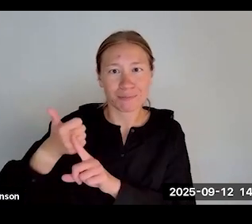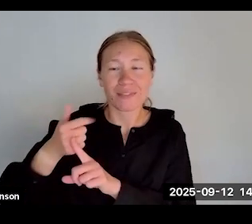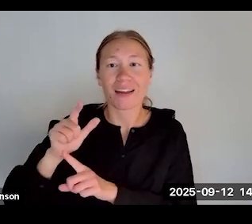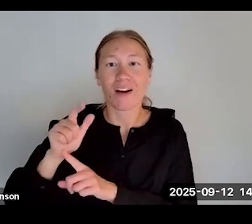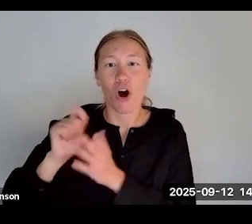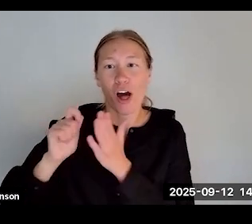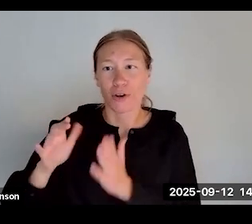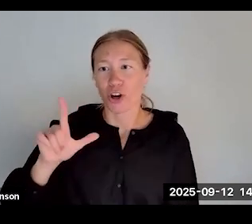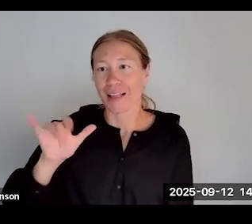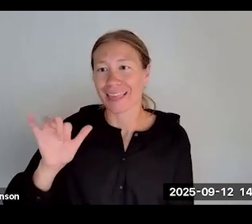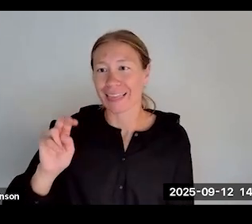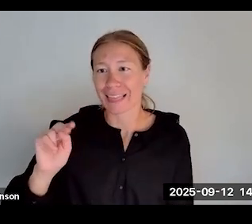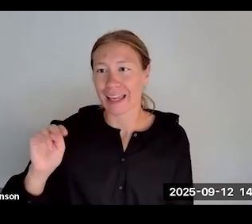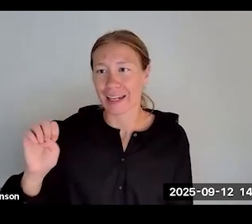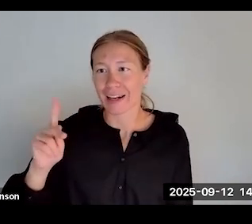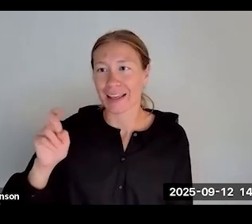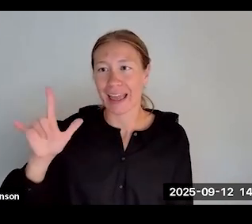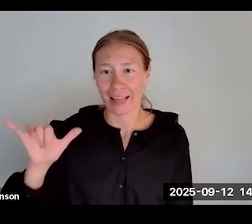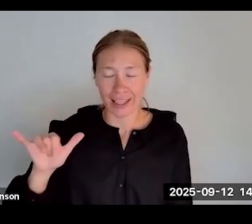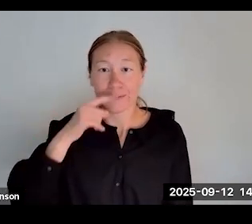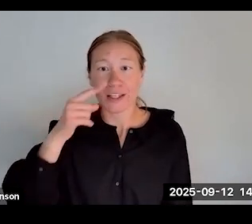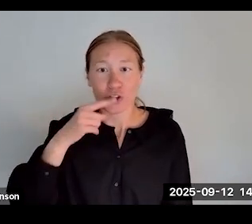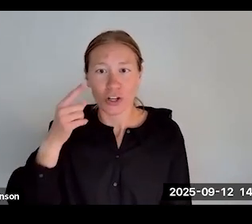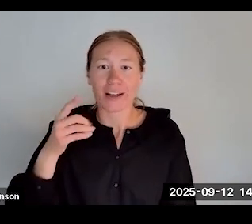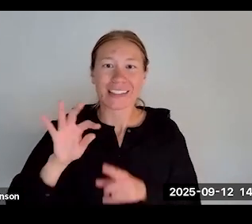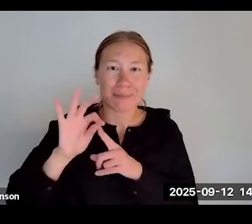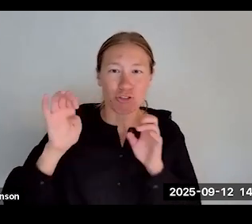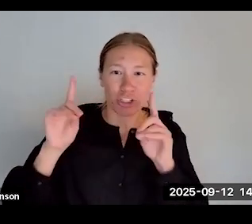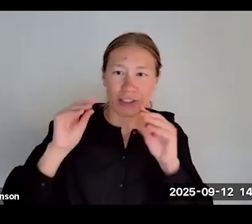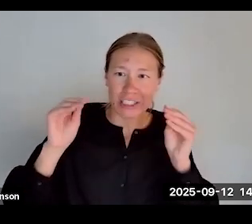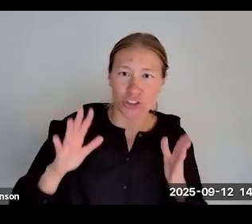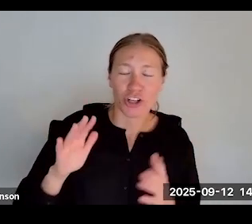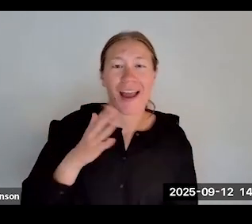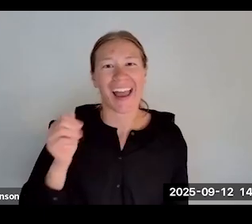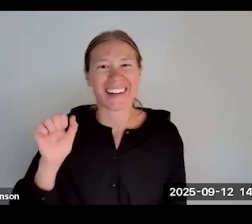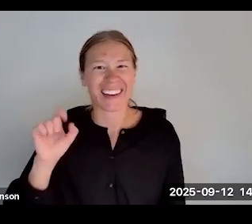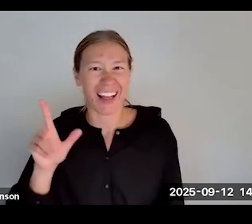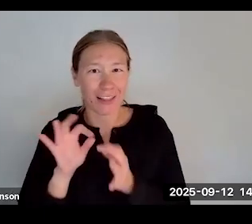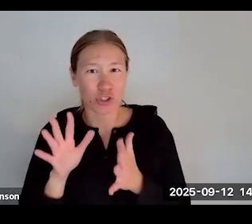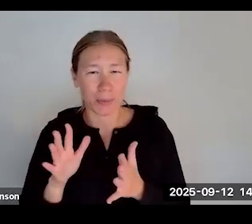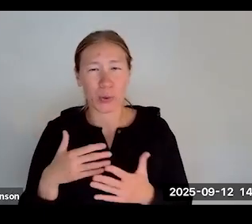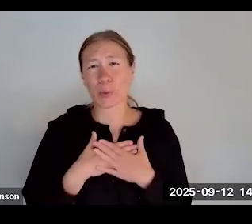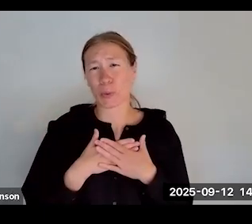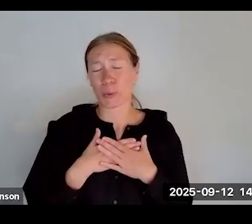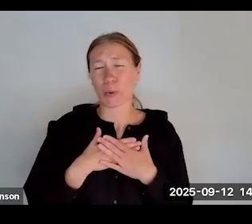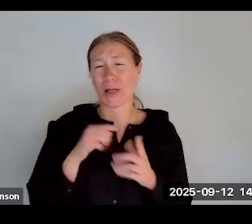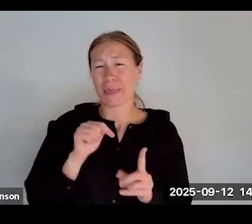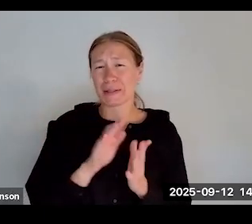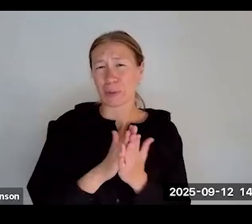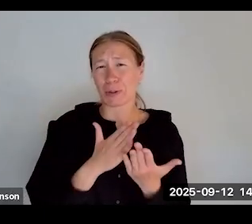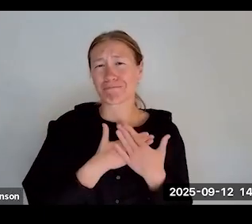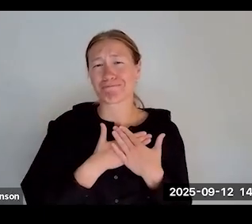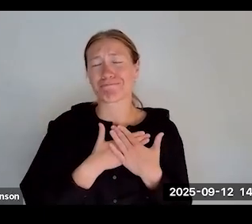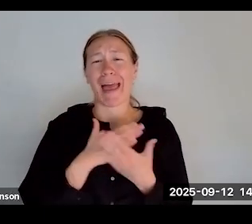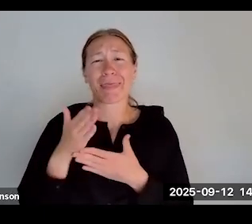education teacher and sign language interpreter. Whew, this book pulls on the heartstrings. I was tearing up at the end, but in a good